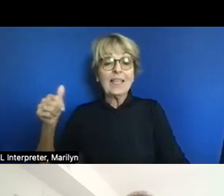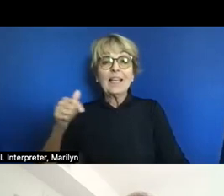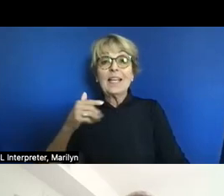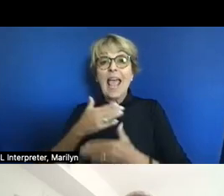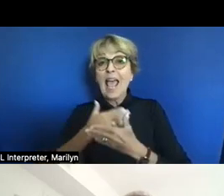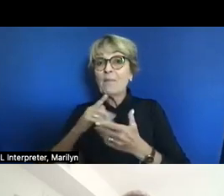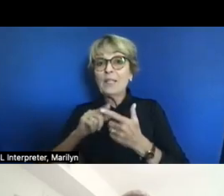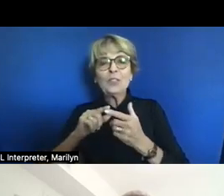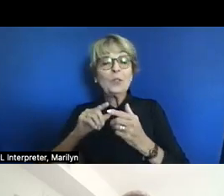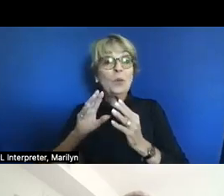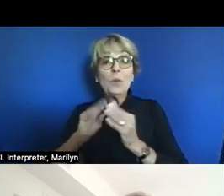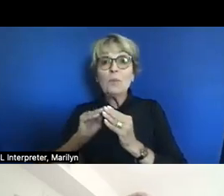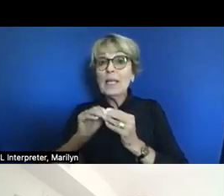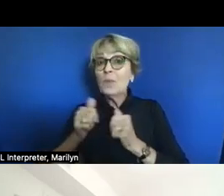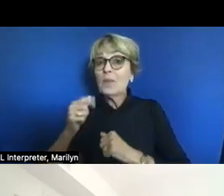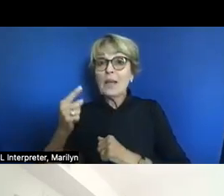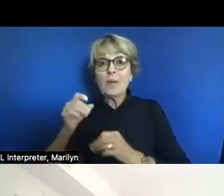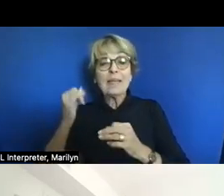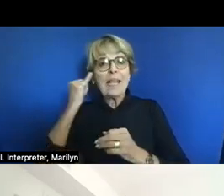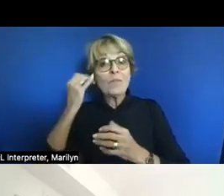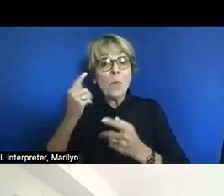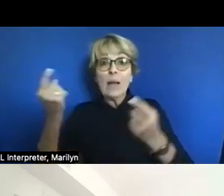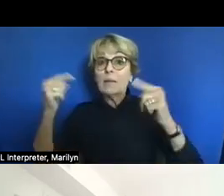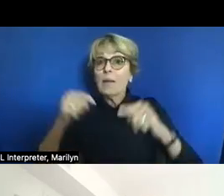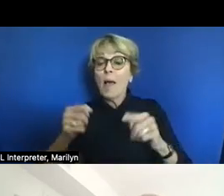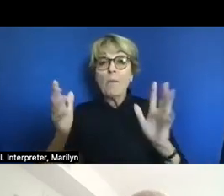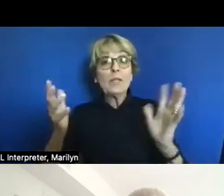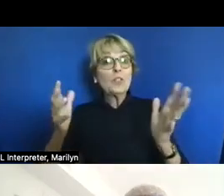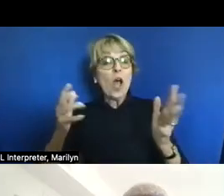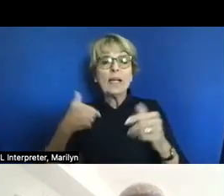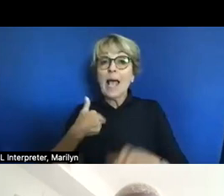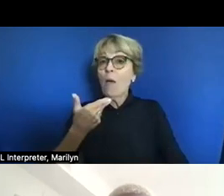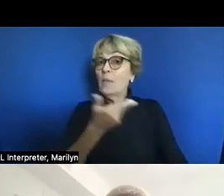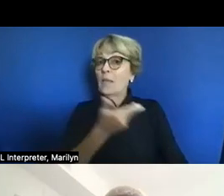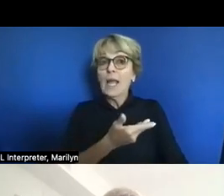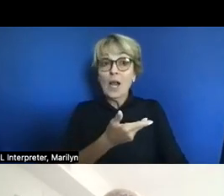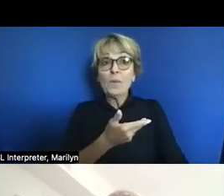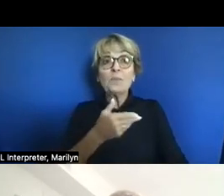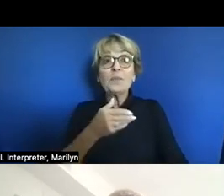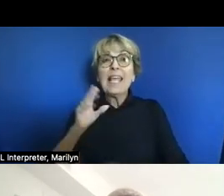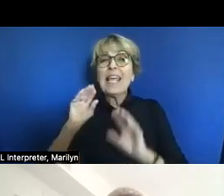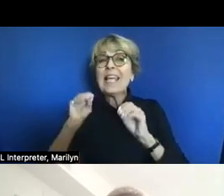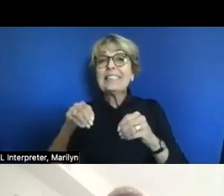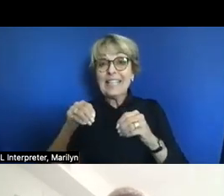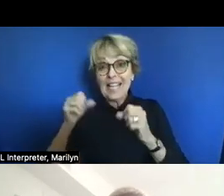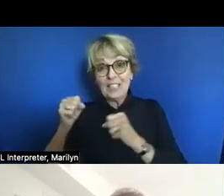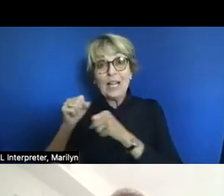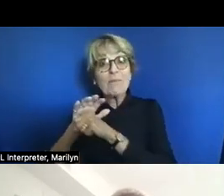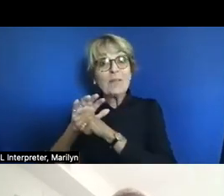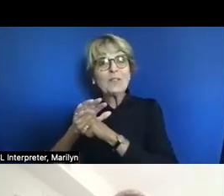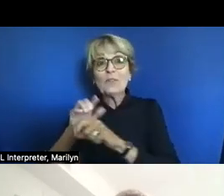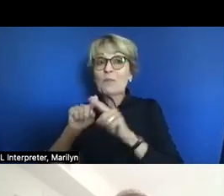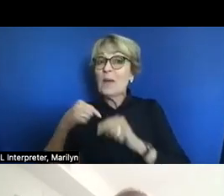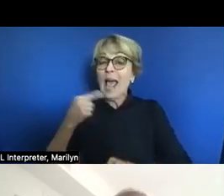to meet with anyone if you would like to come to the site and just talk. I'll be there. Installation can be stressful, but I always have a smile on